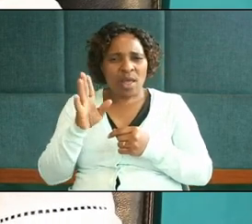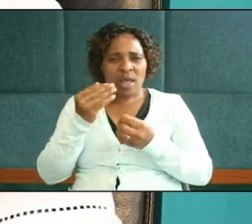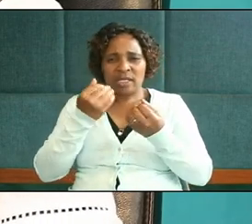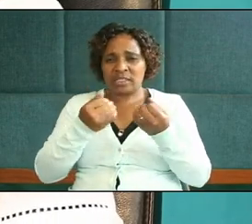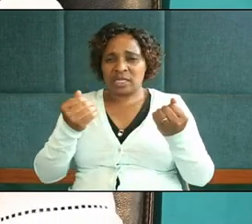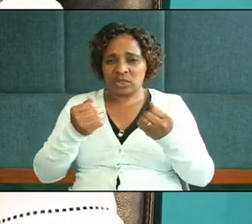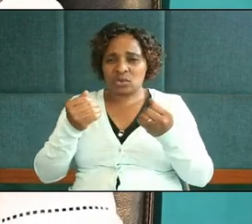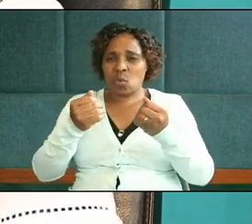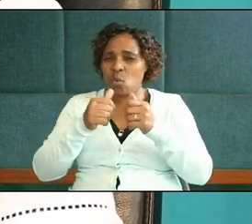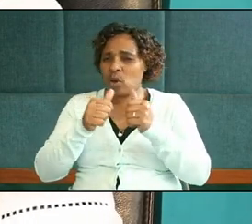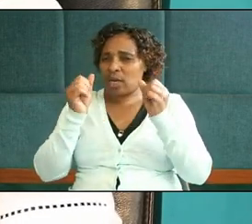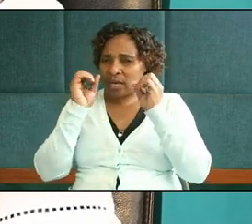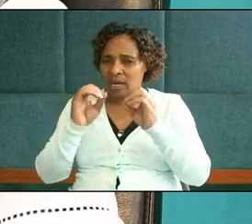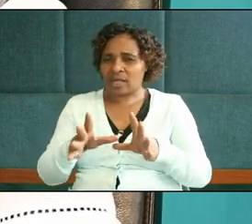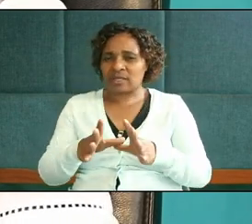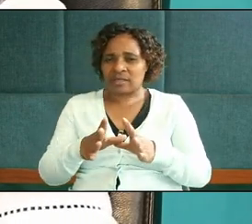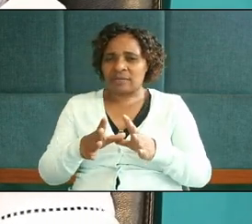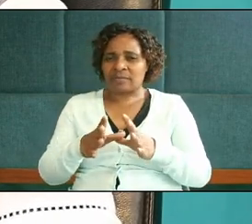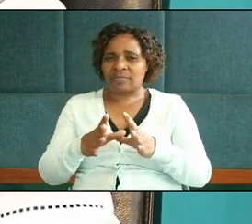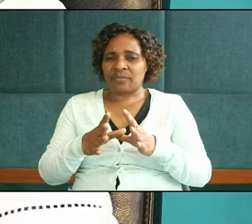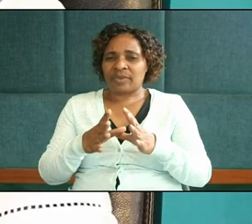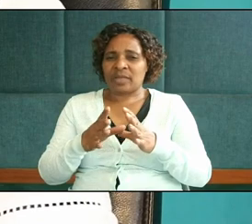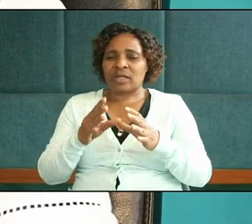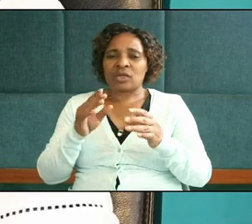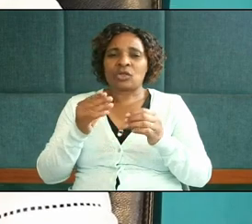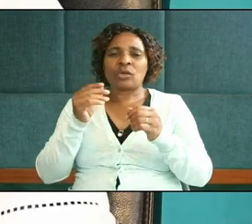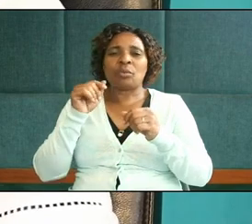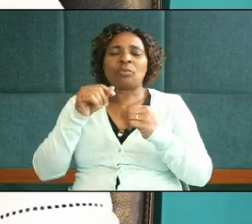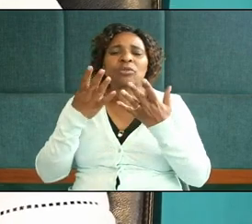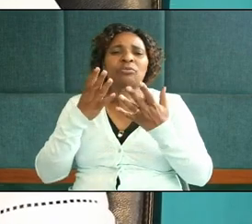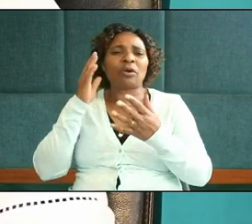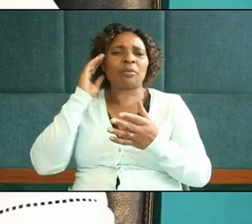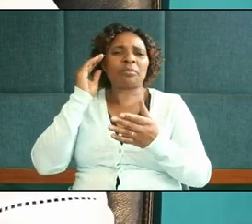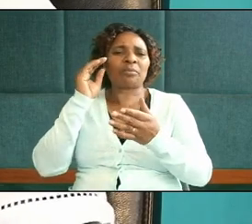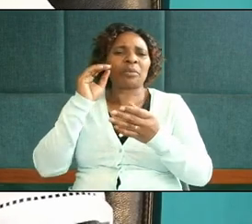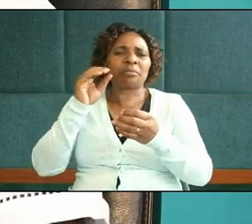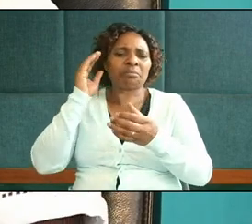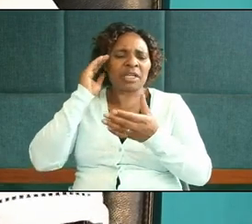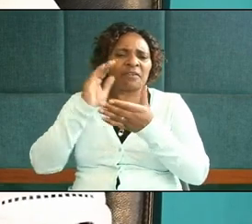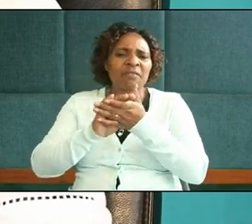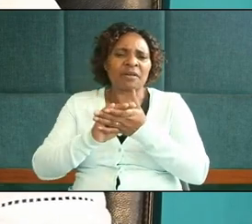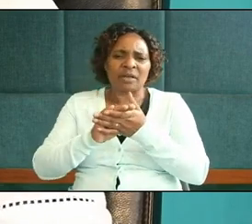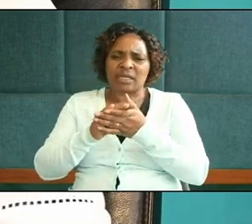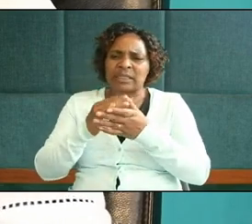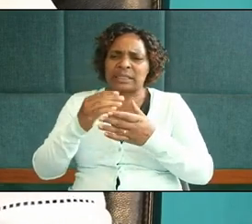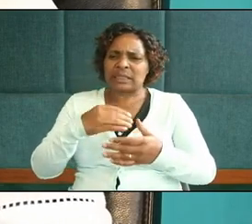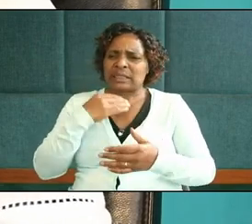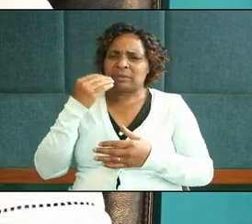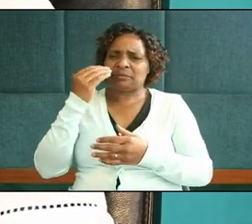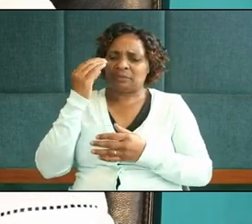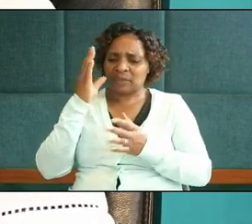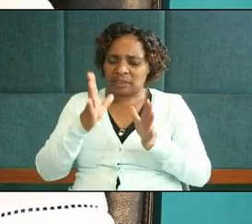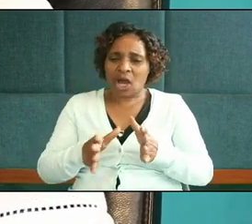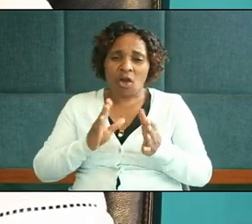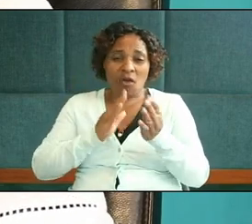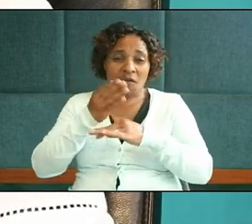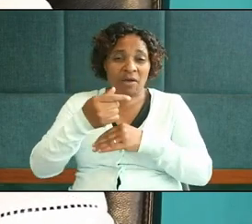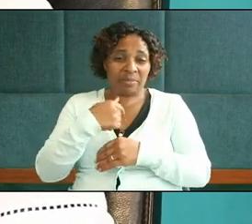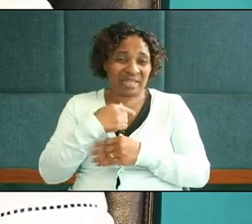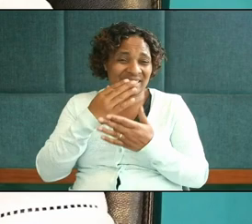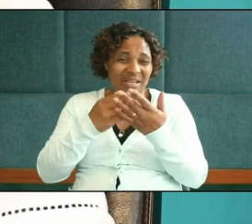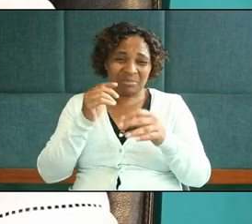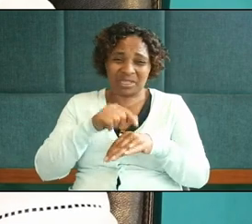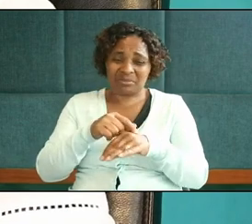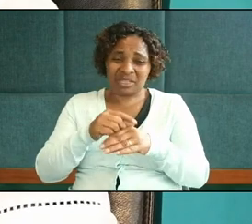that well. Right. You do not know me that well. To the point of believing a stranger over me. Right. And sometimes the situation